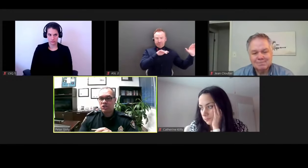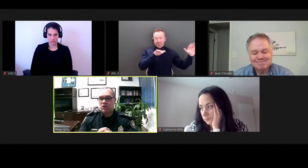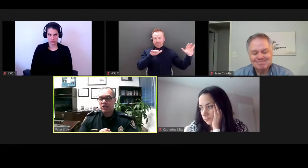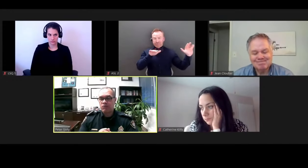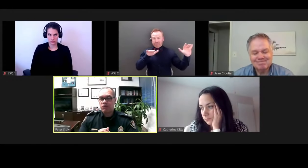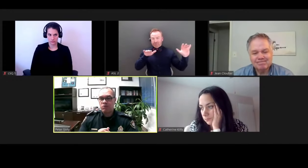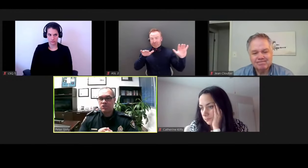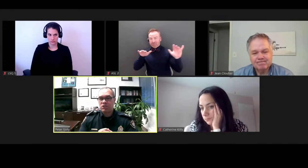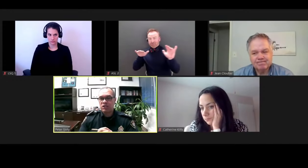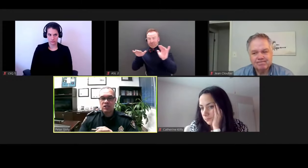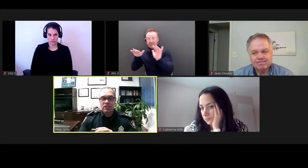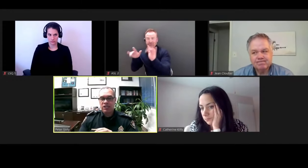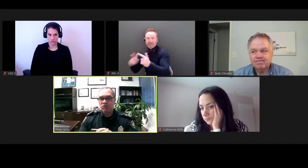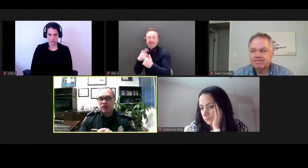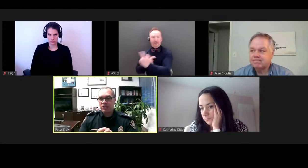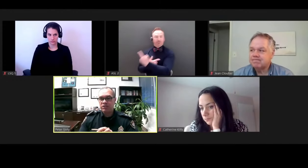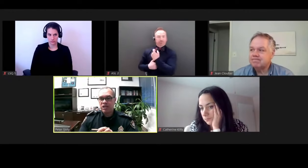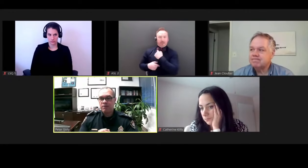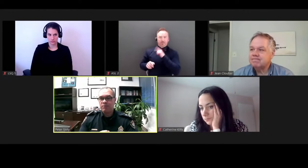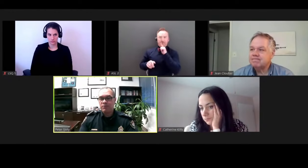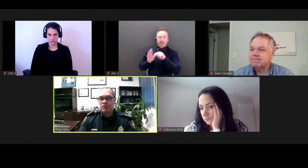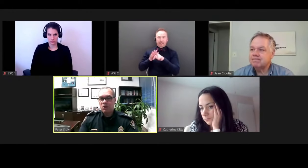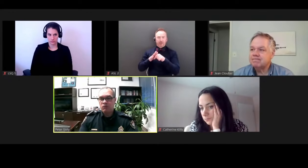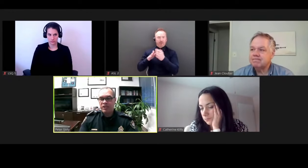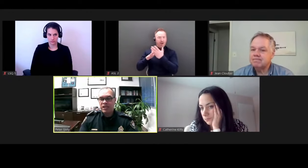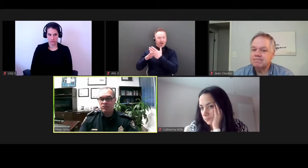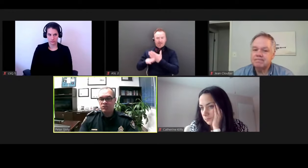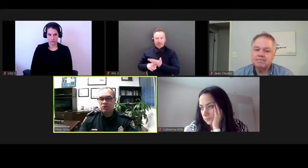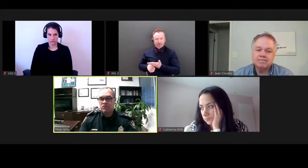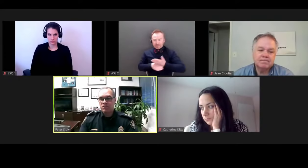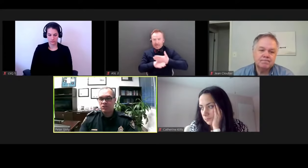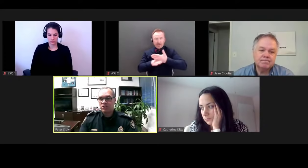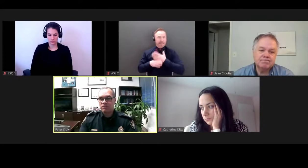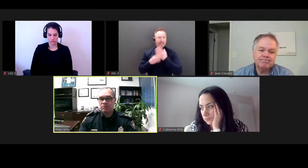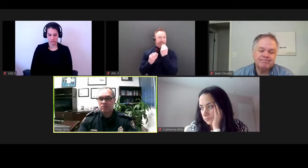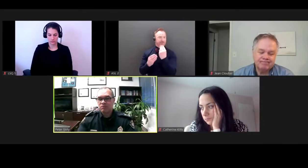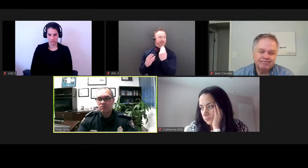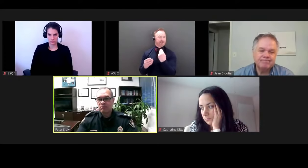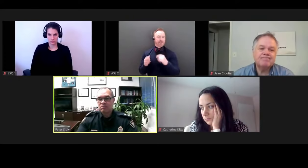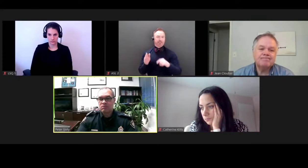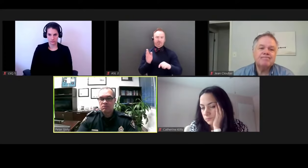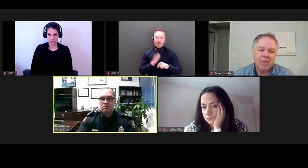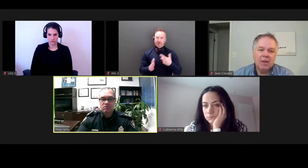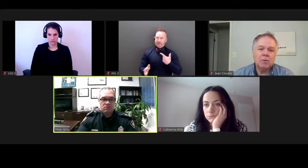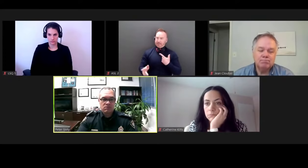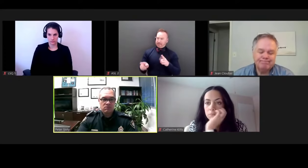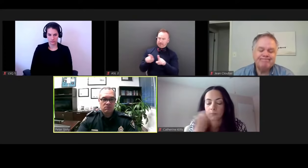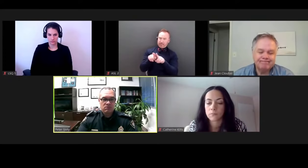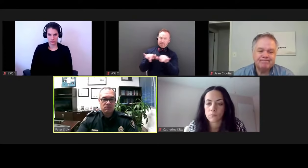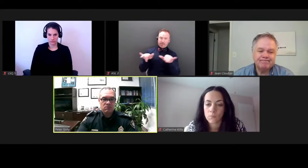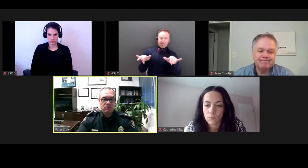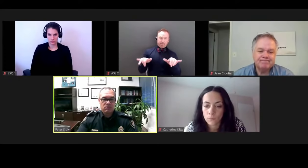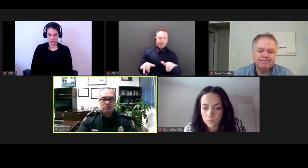are sharing information in real time. Hopefully that answers your question, sir.